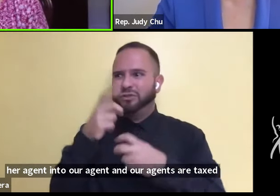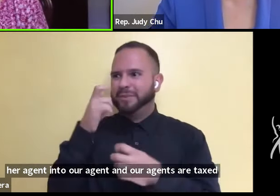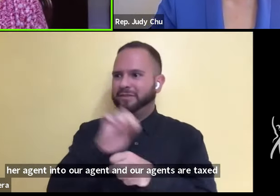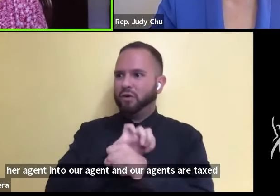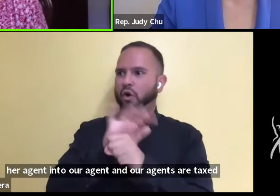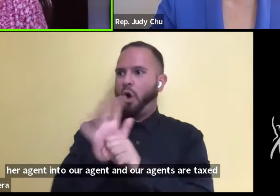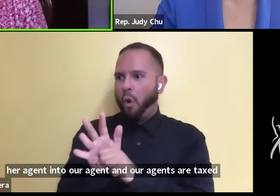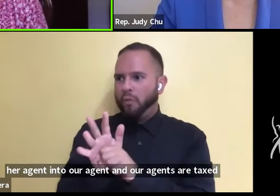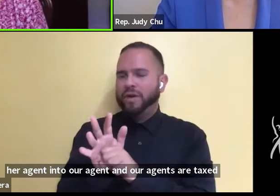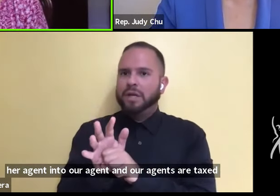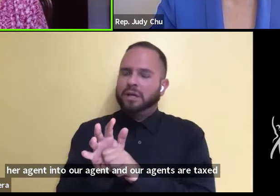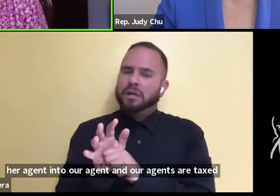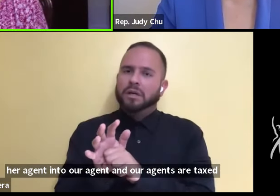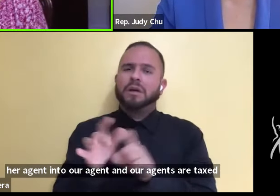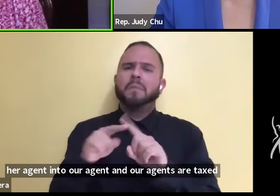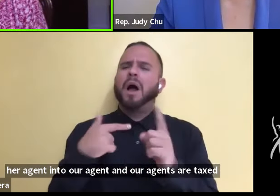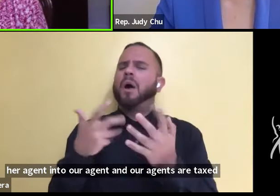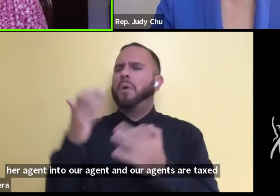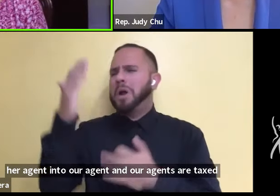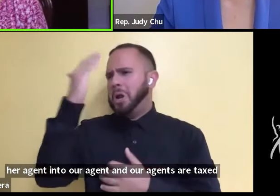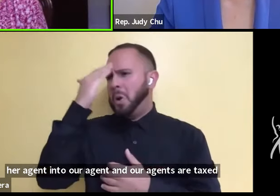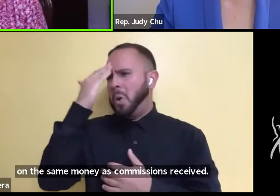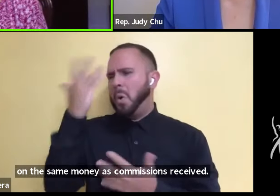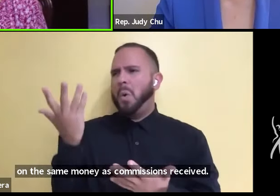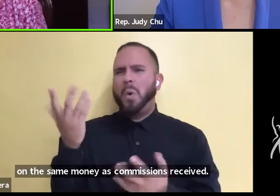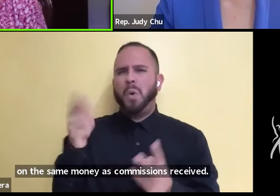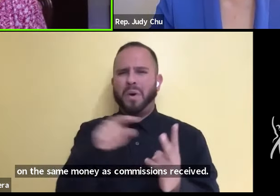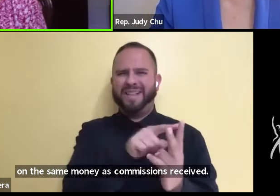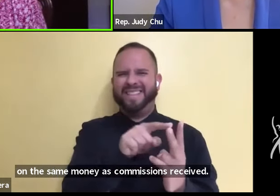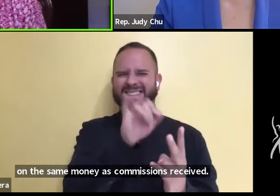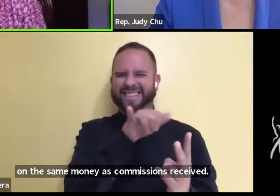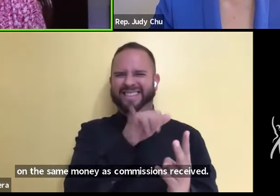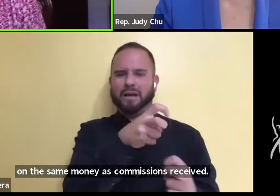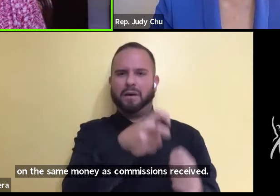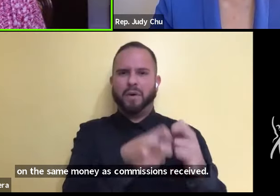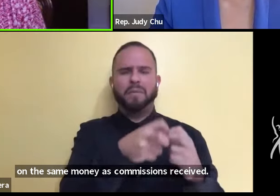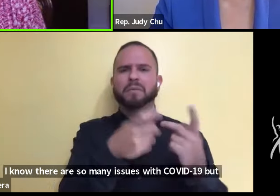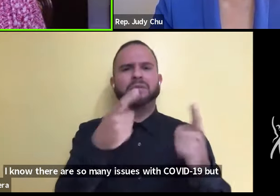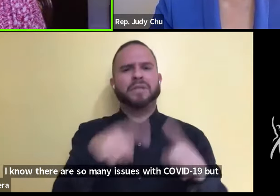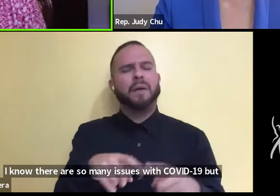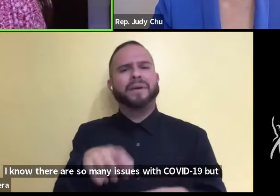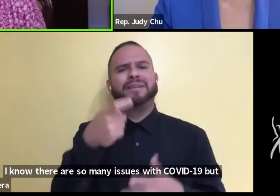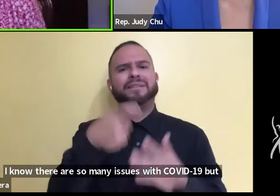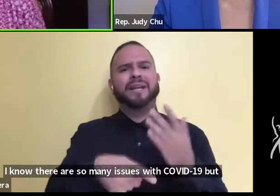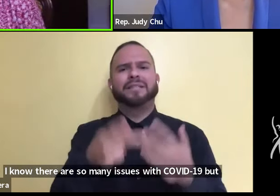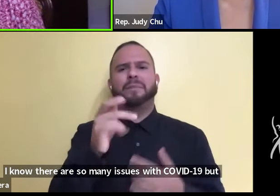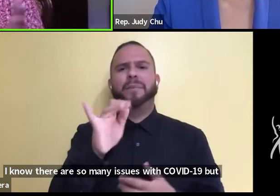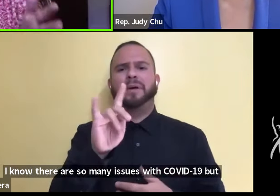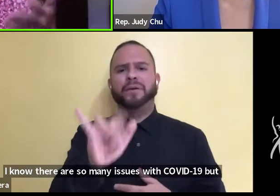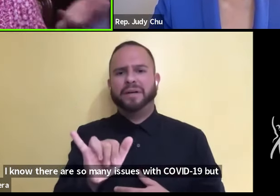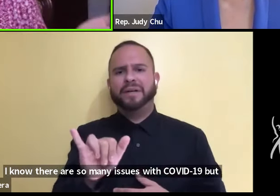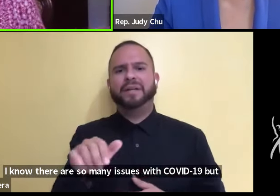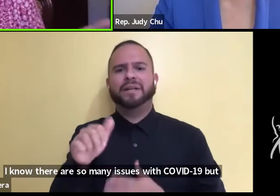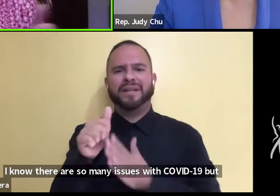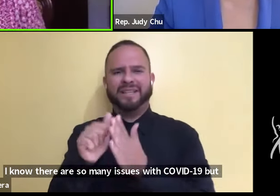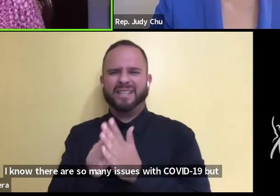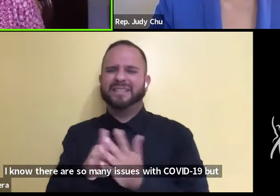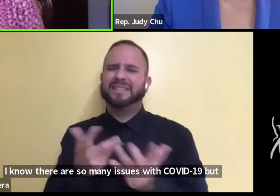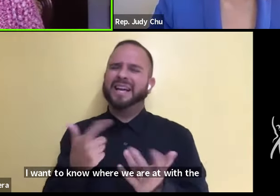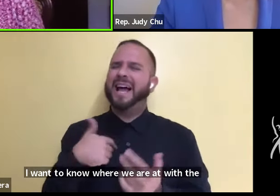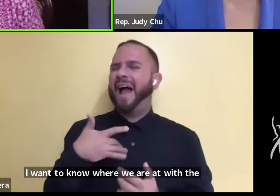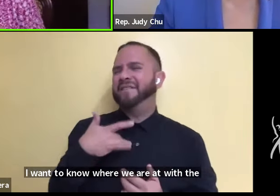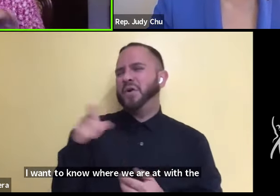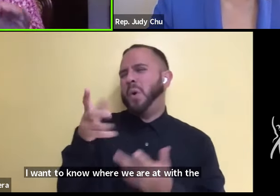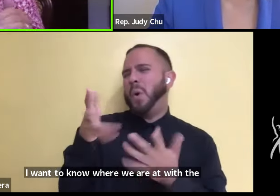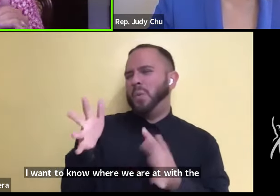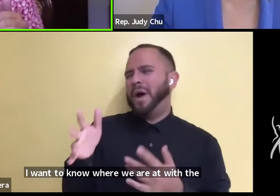COVID-19, but I want to know where we're at with the Performing Artists Tax Parity Act that you've co-sponsored. So you've said where you're